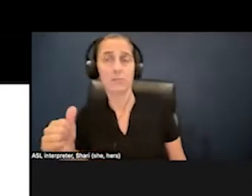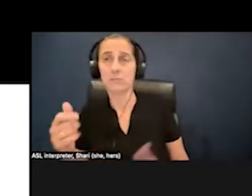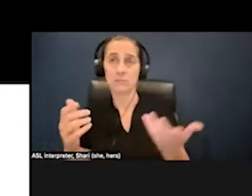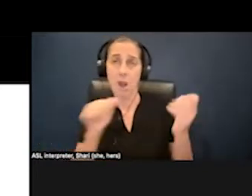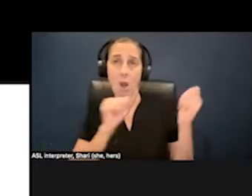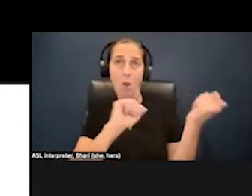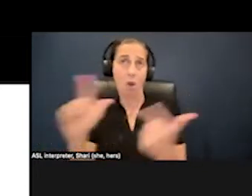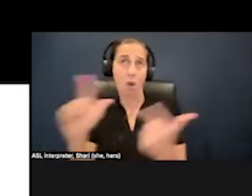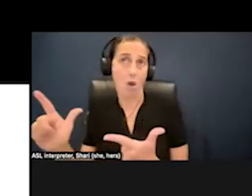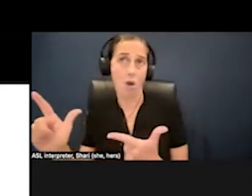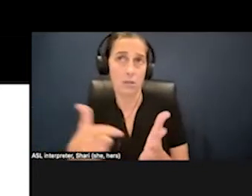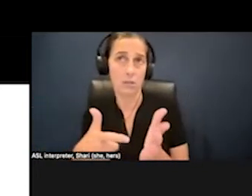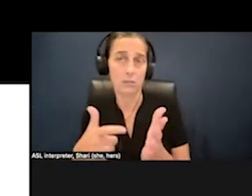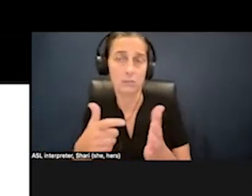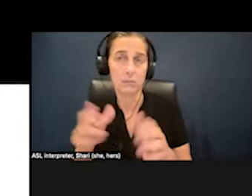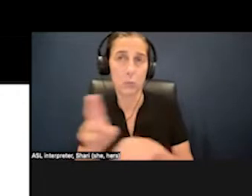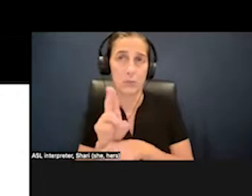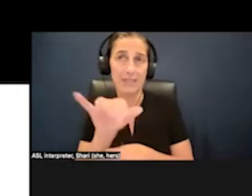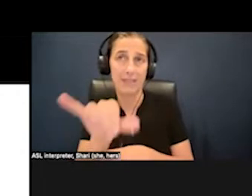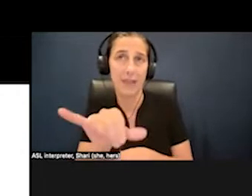about. And so